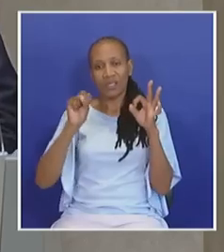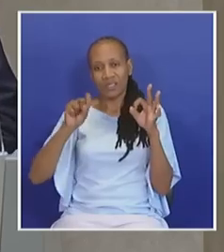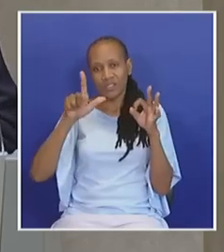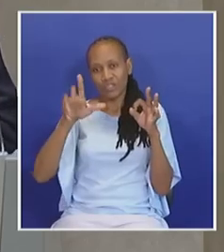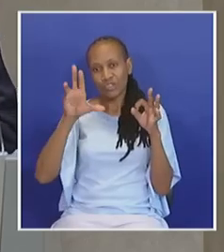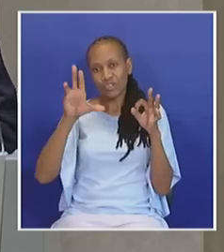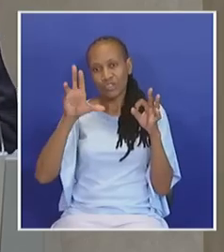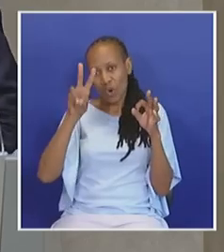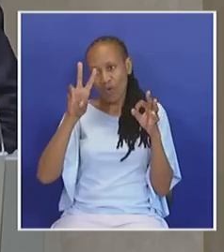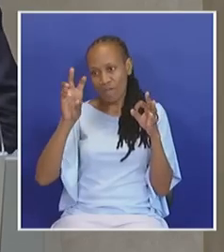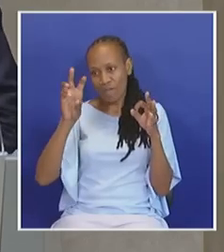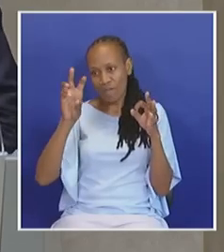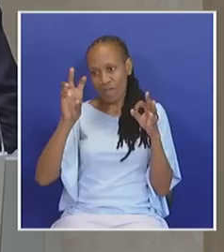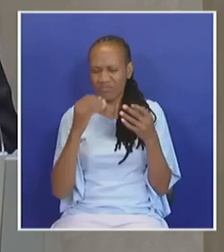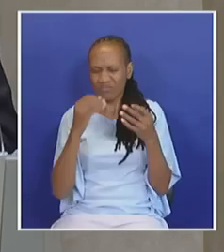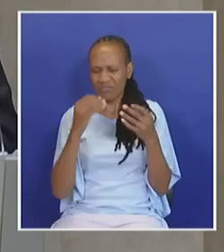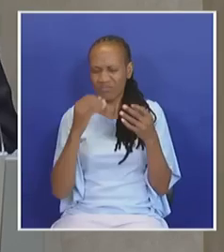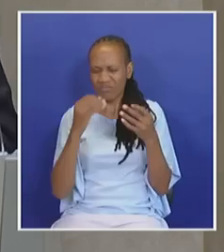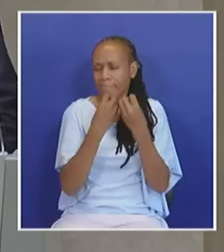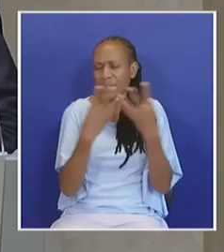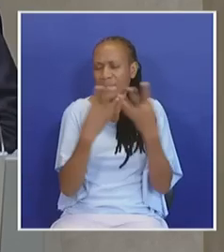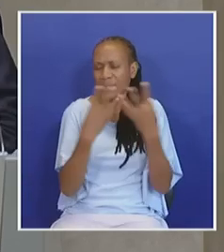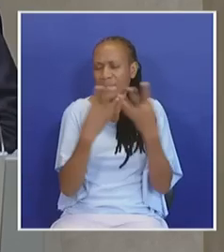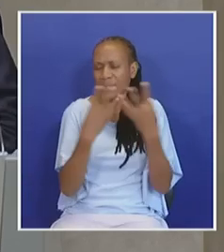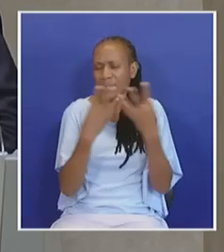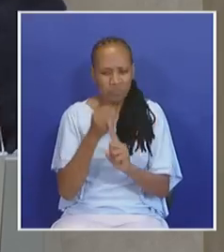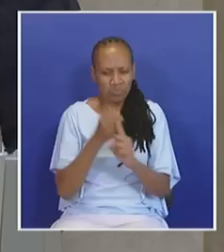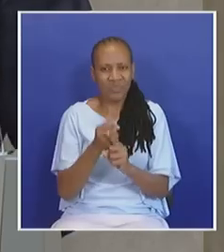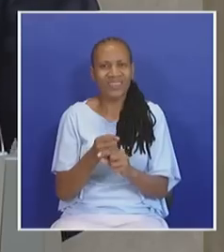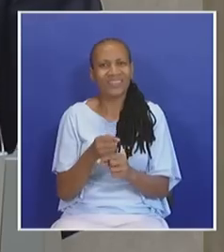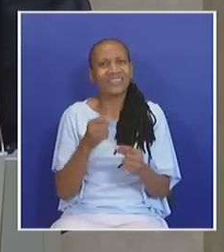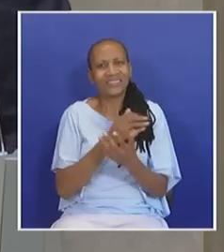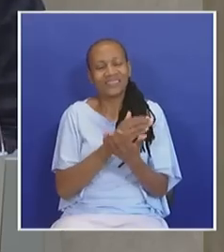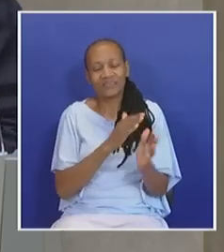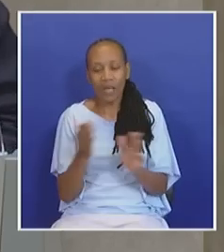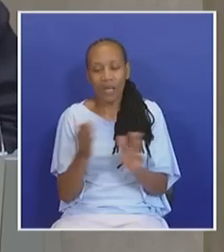Govan Mbeki, and others fought for and died for.